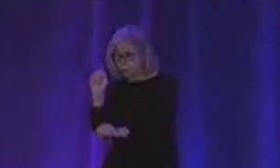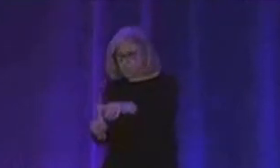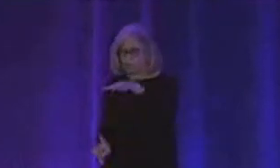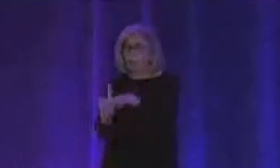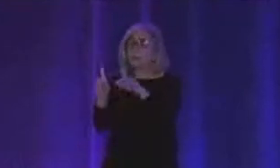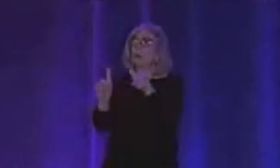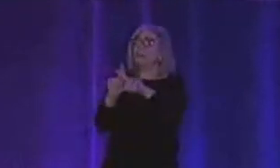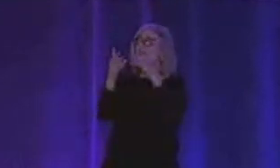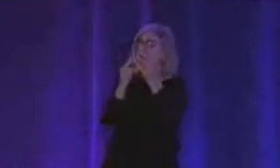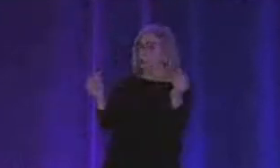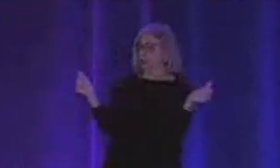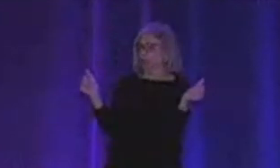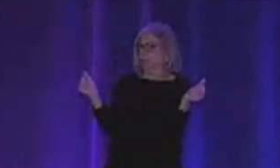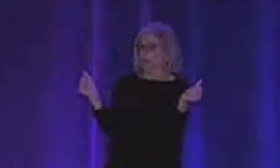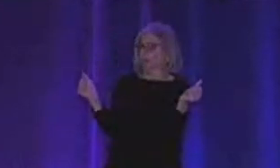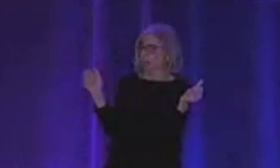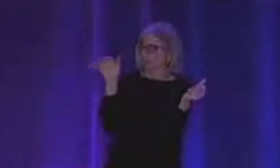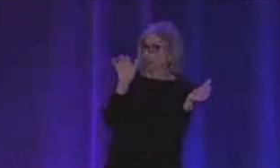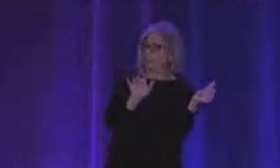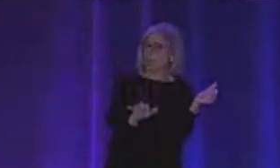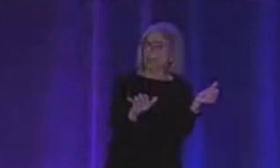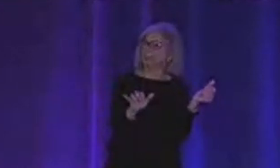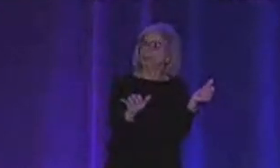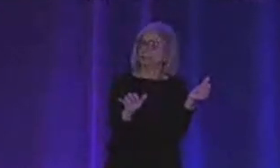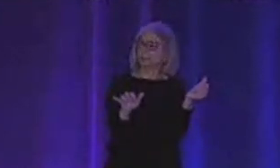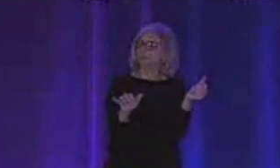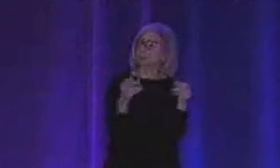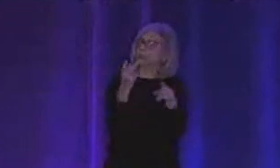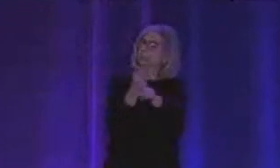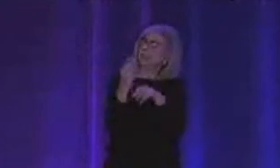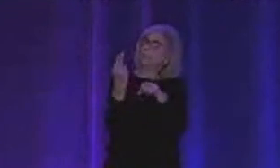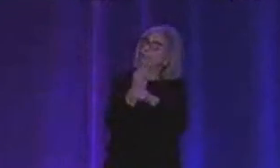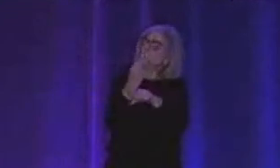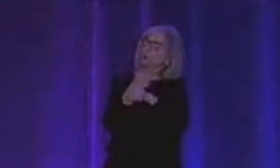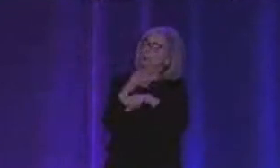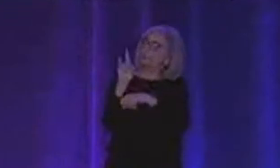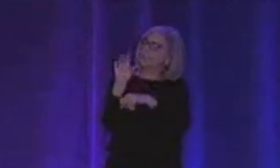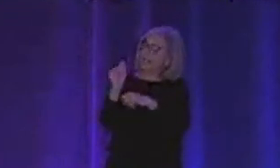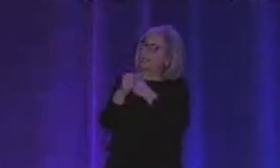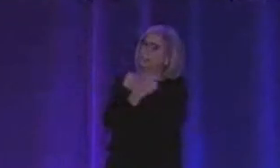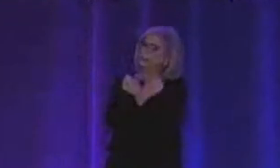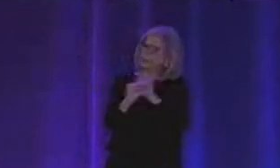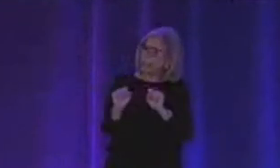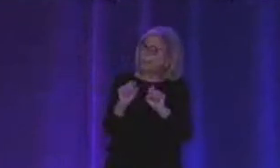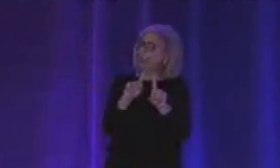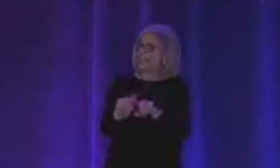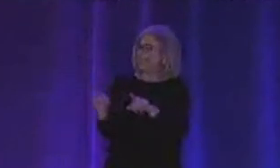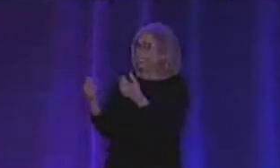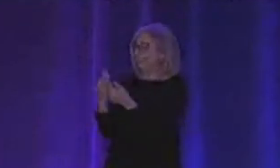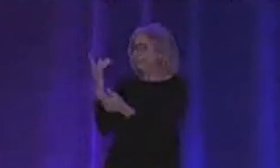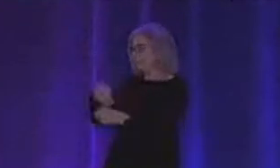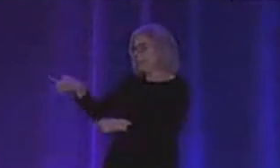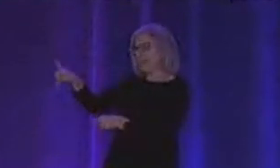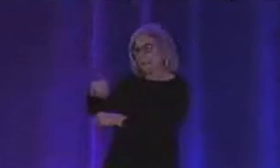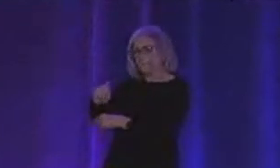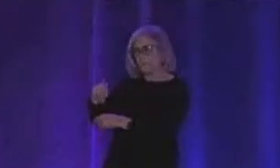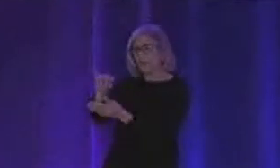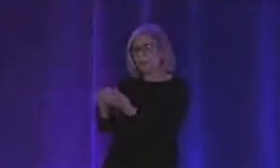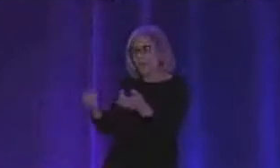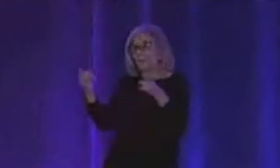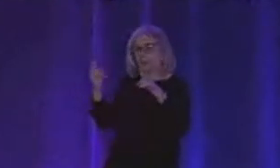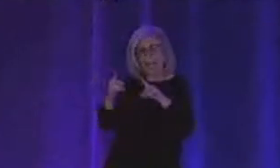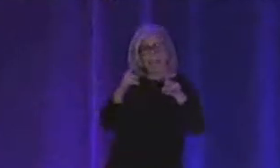different solution that is keep the user's data secure and is more convenient on them? And that's what